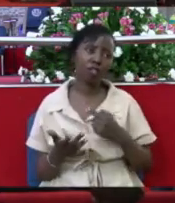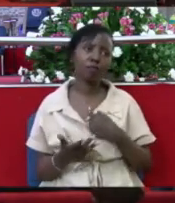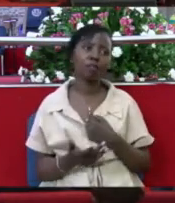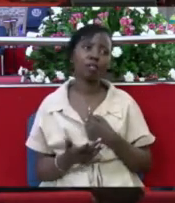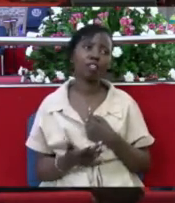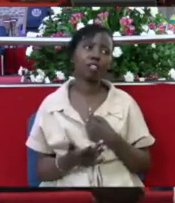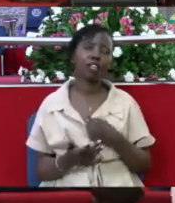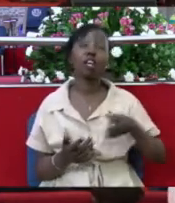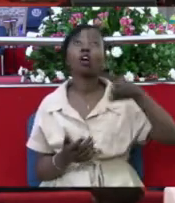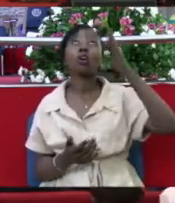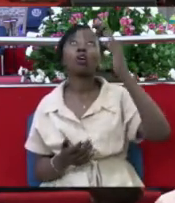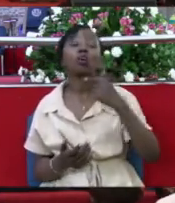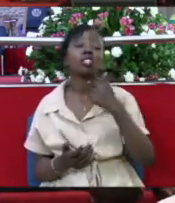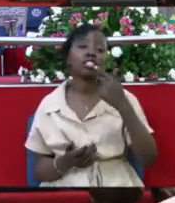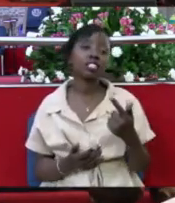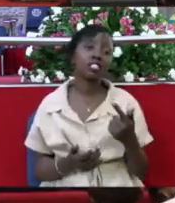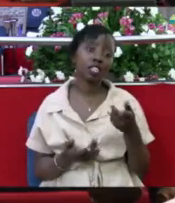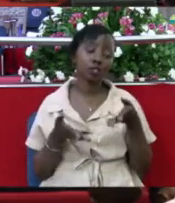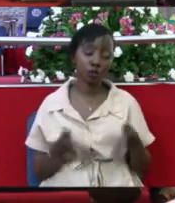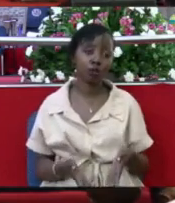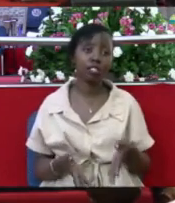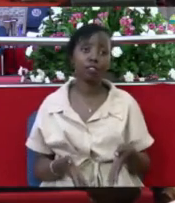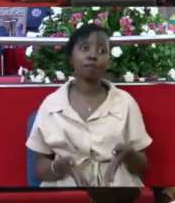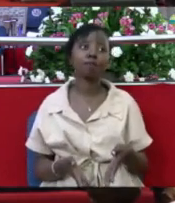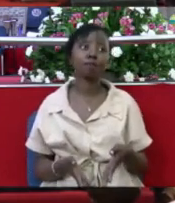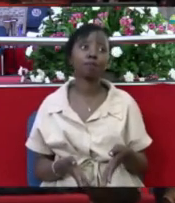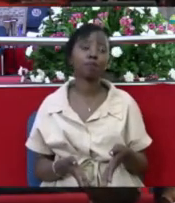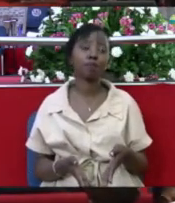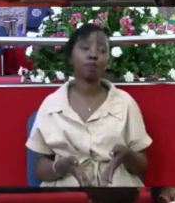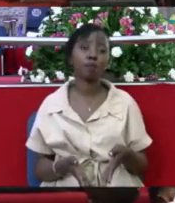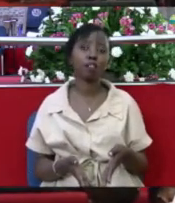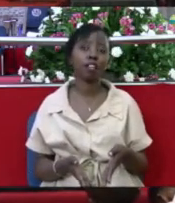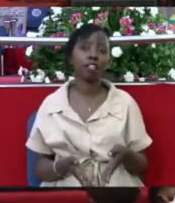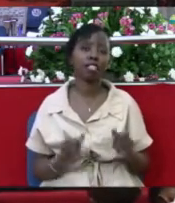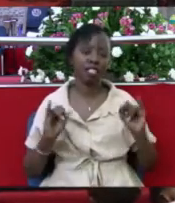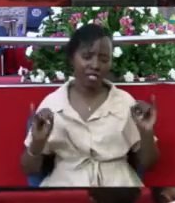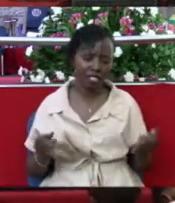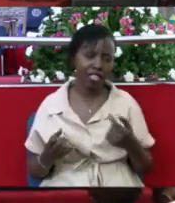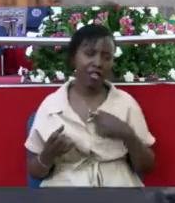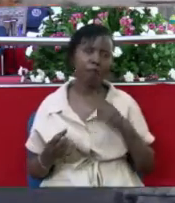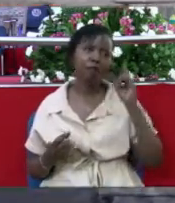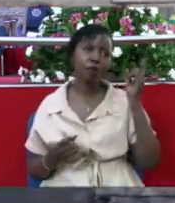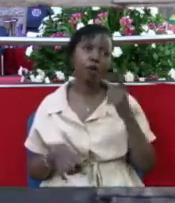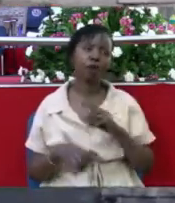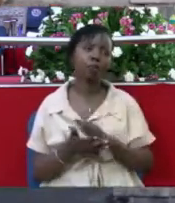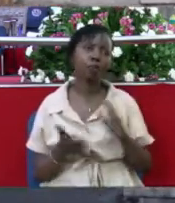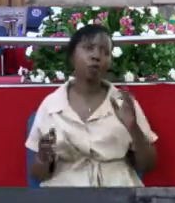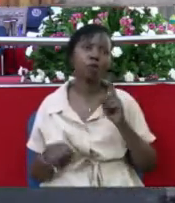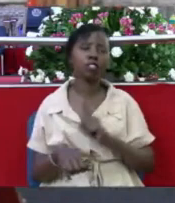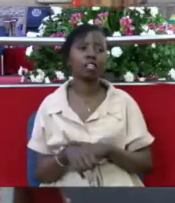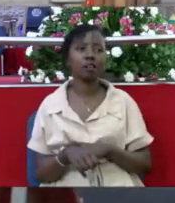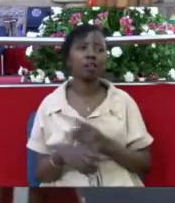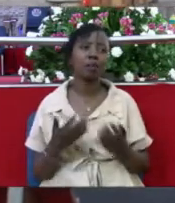God is saying to you this morning, afternoon, or this morning, try me one more time. The church may have